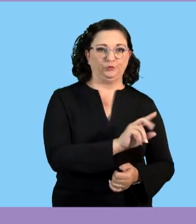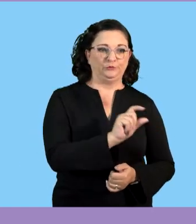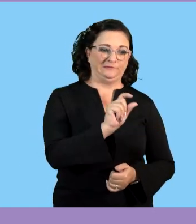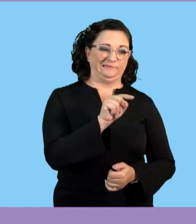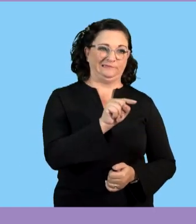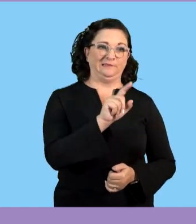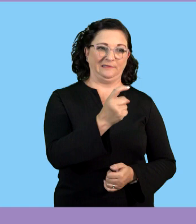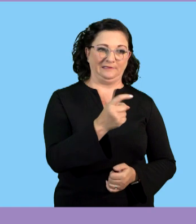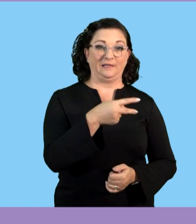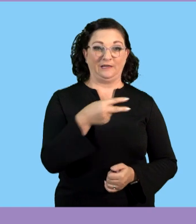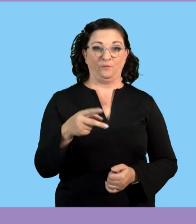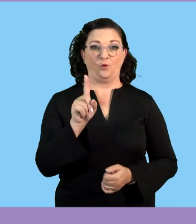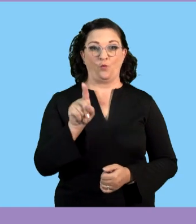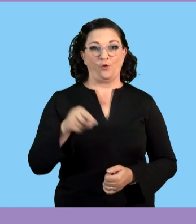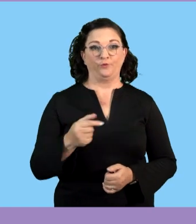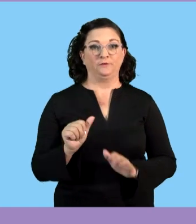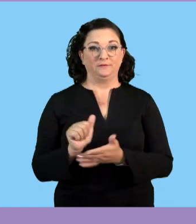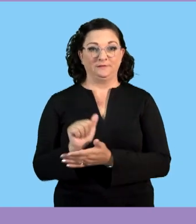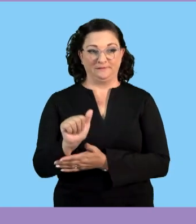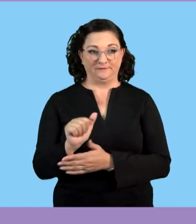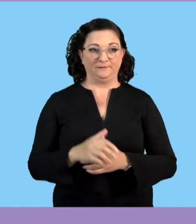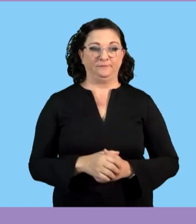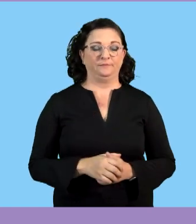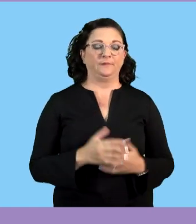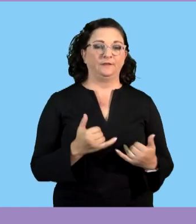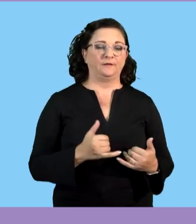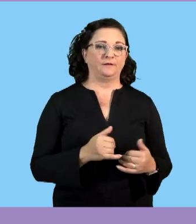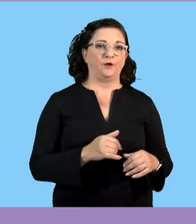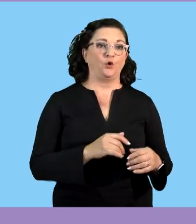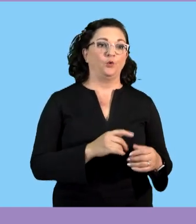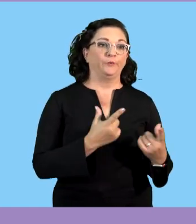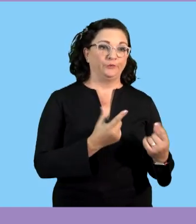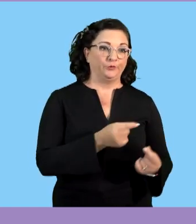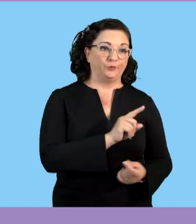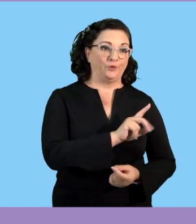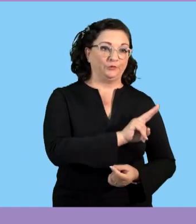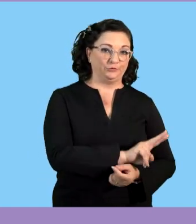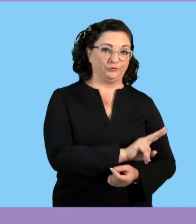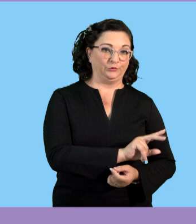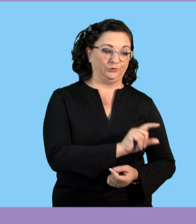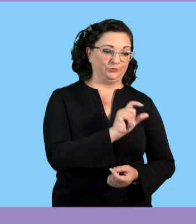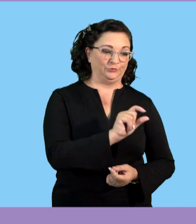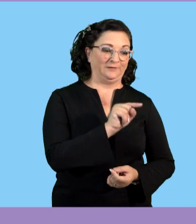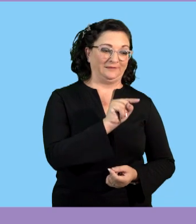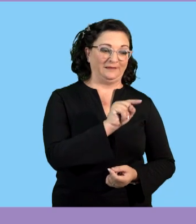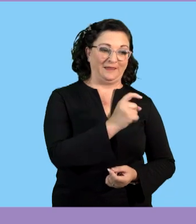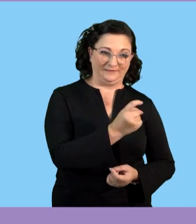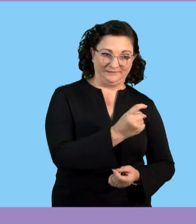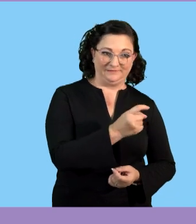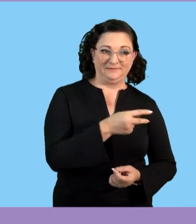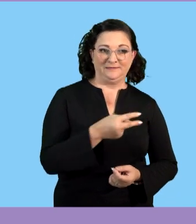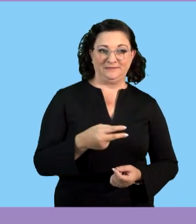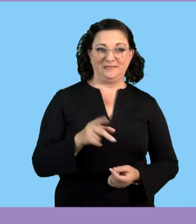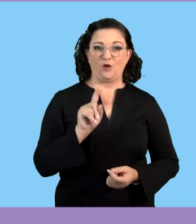exponents is to change everything to its exponent form. Now we have 1/16 is the same